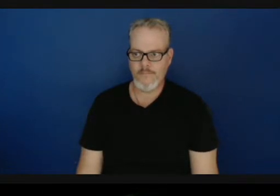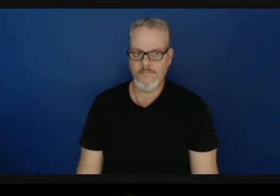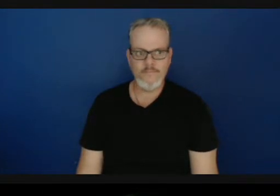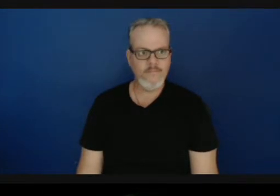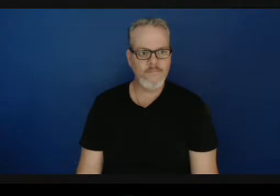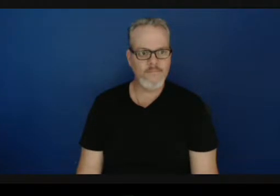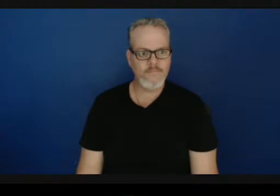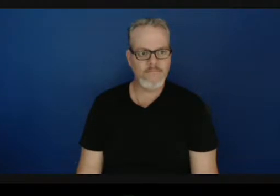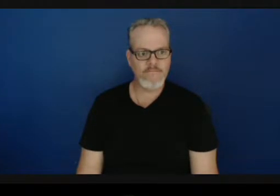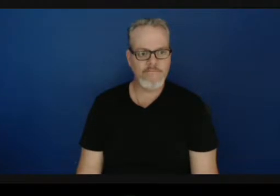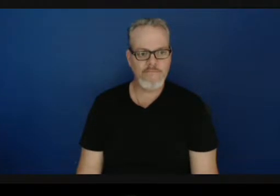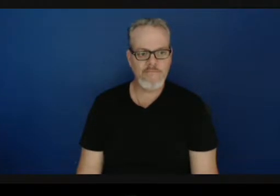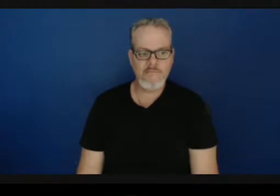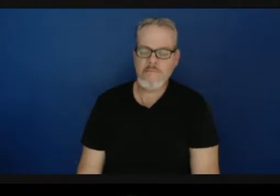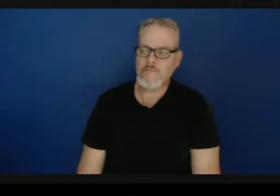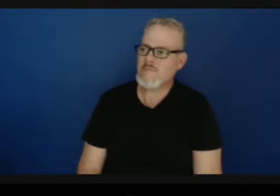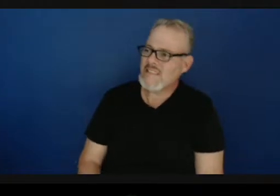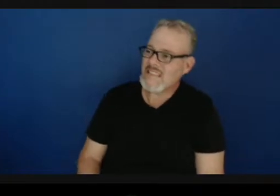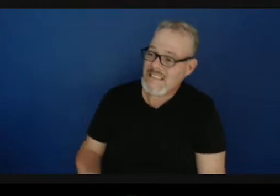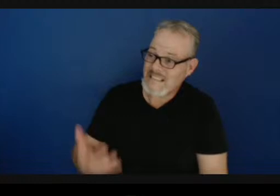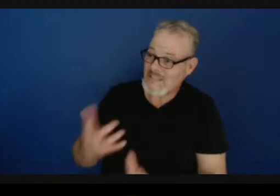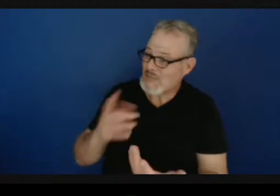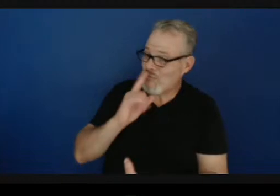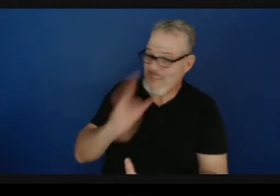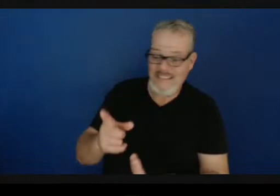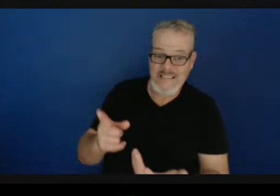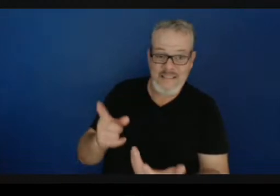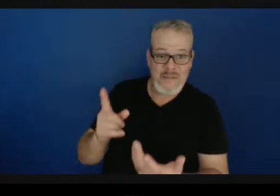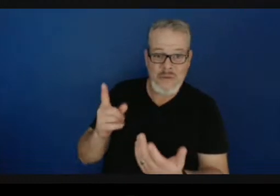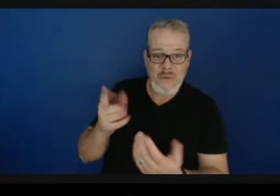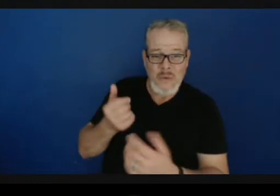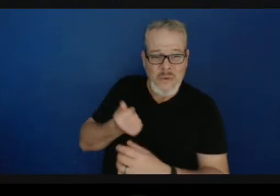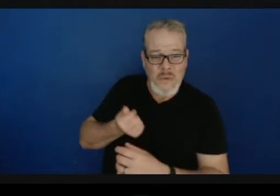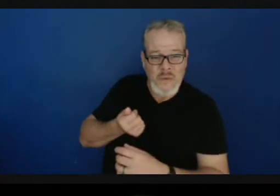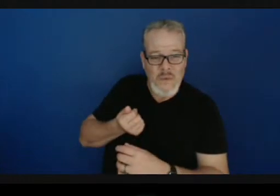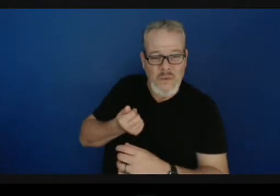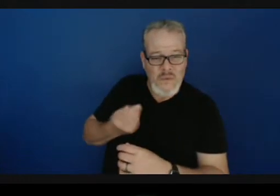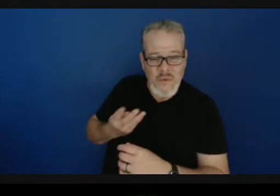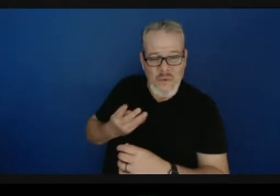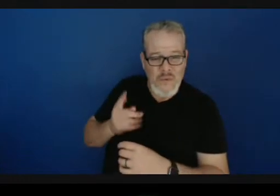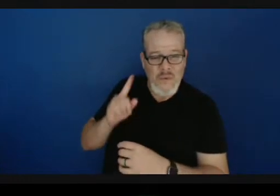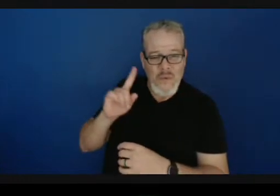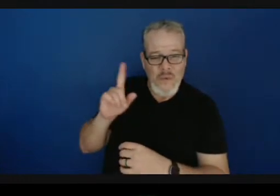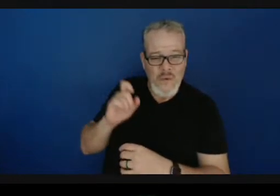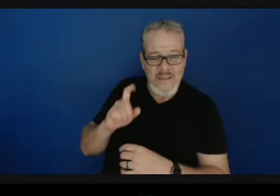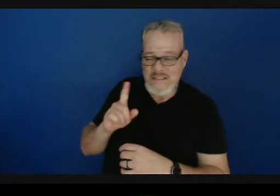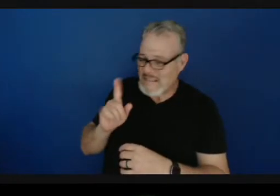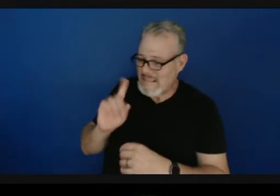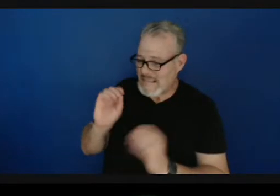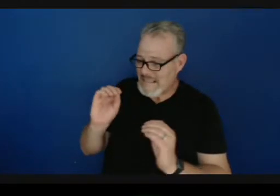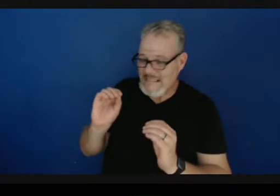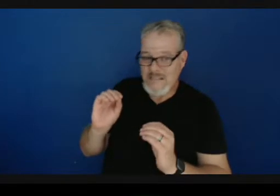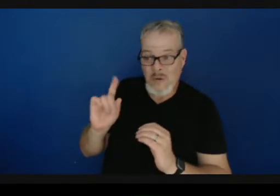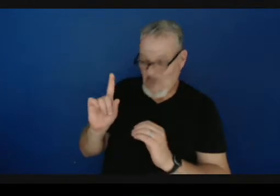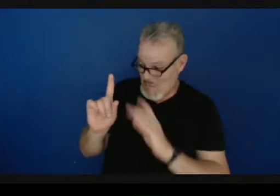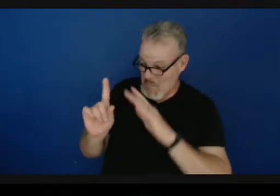So don't got a lot in the way of questions. There was one, if we want to do that now.